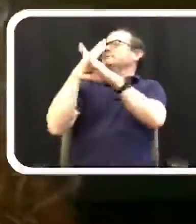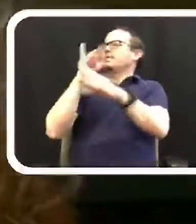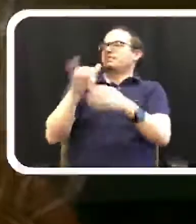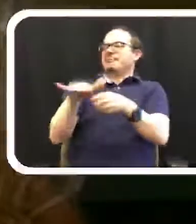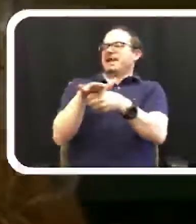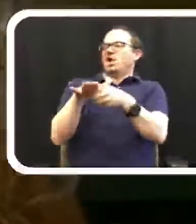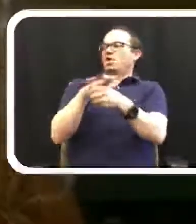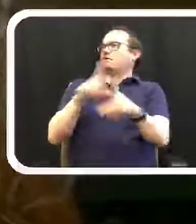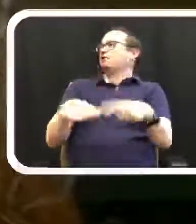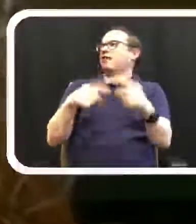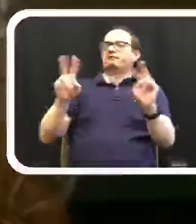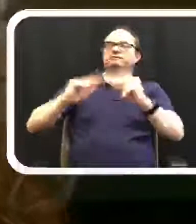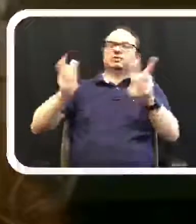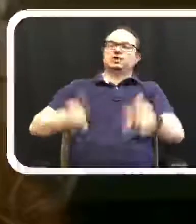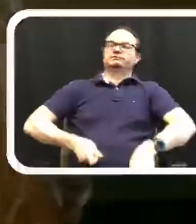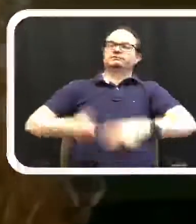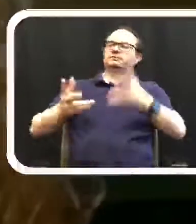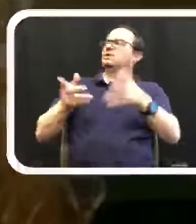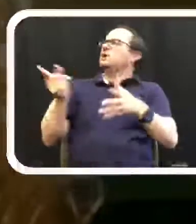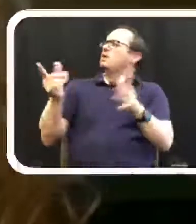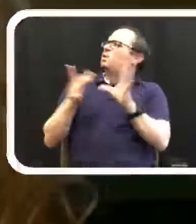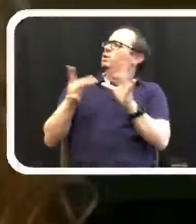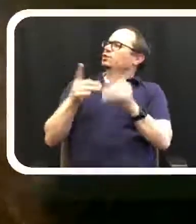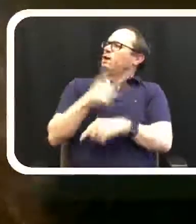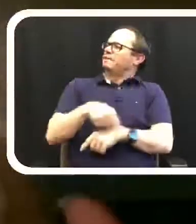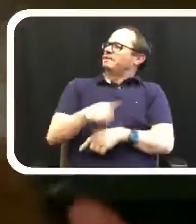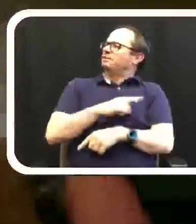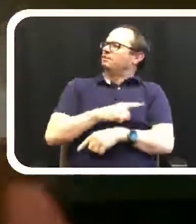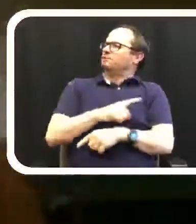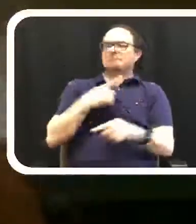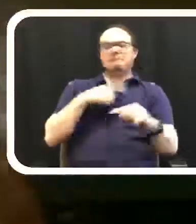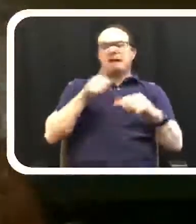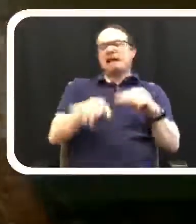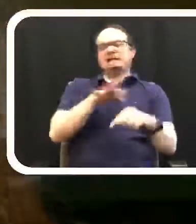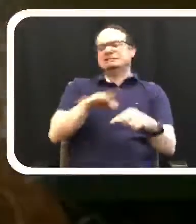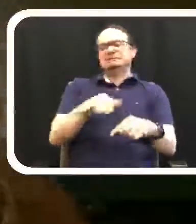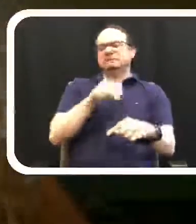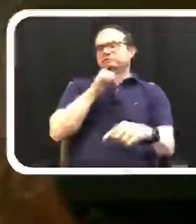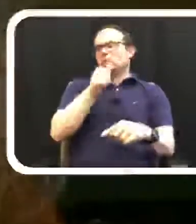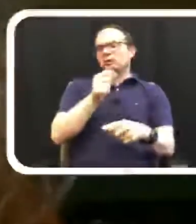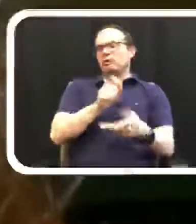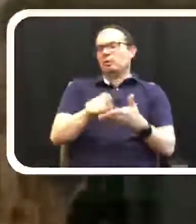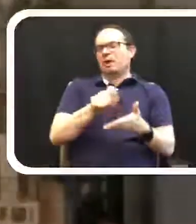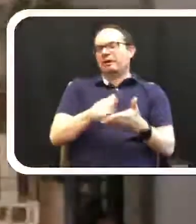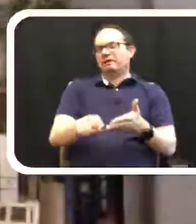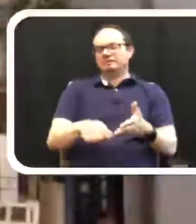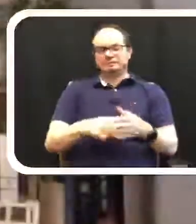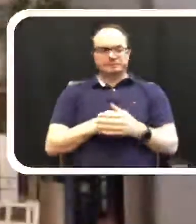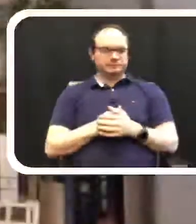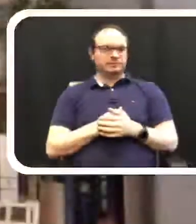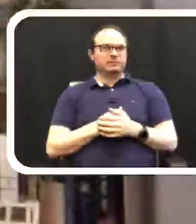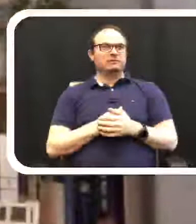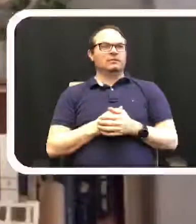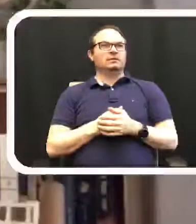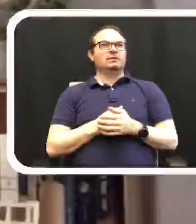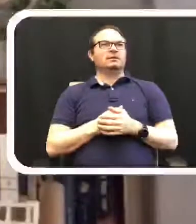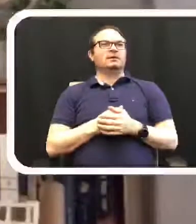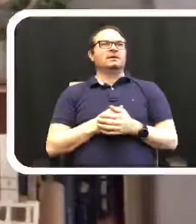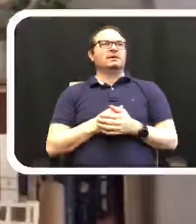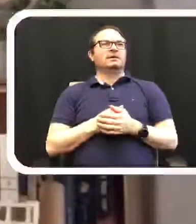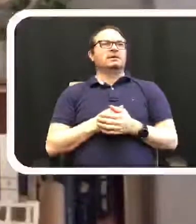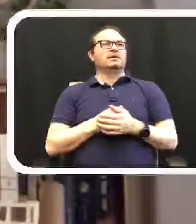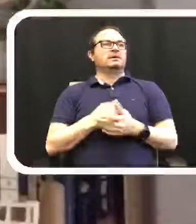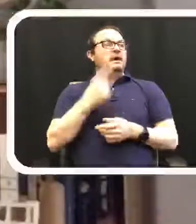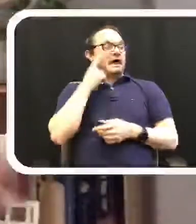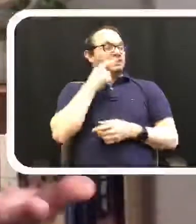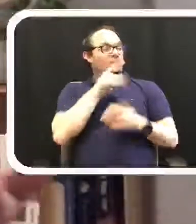lives is over. Yeah. And what do you say to those folks? "Oh, I can't spell, so I don't write." I think just like